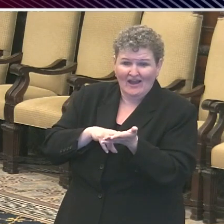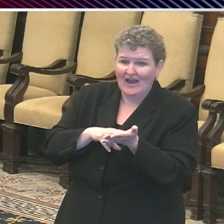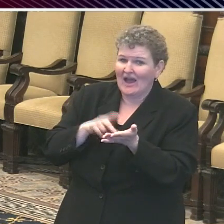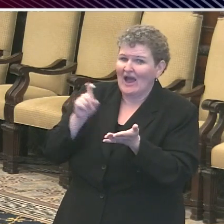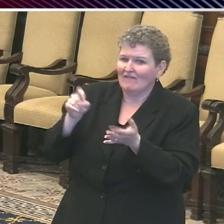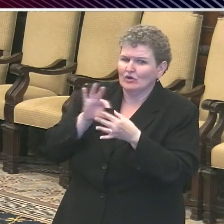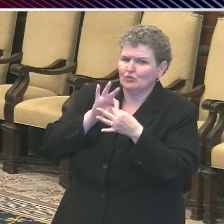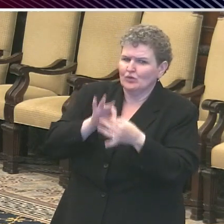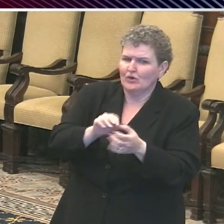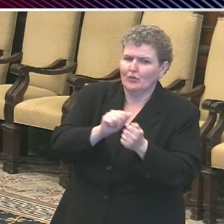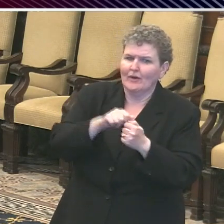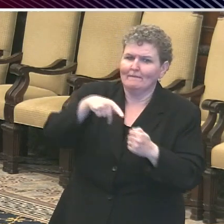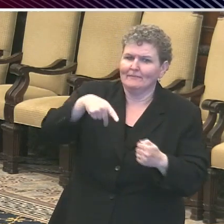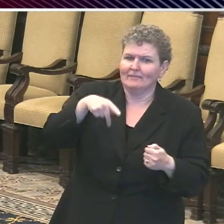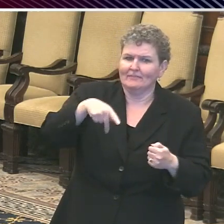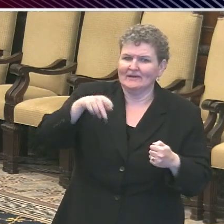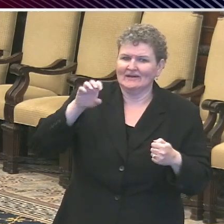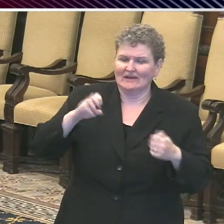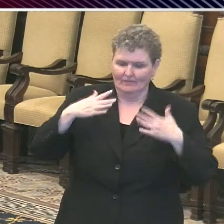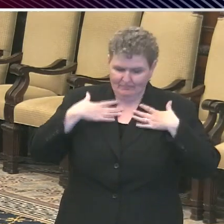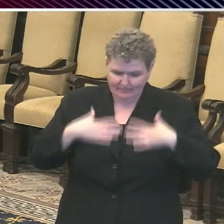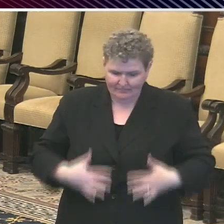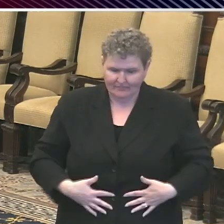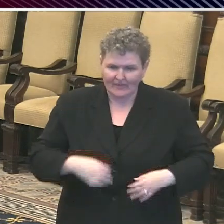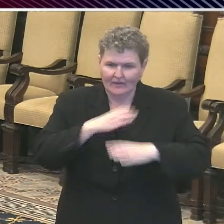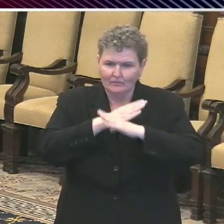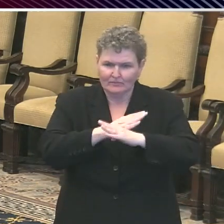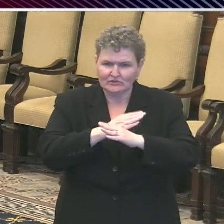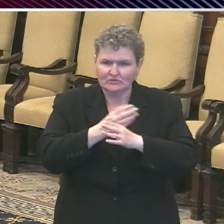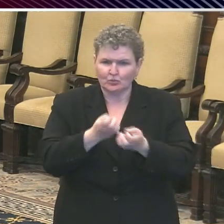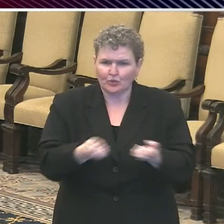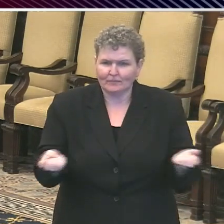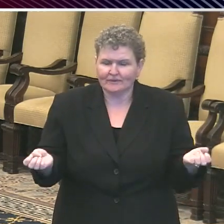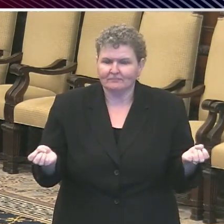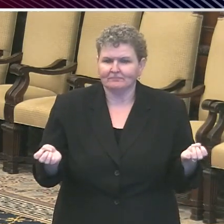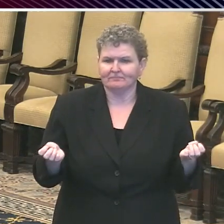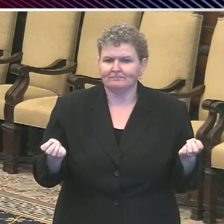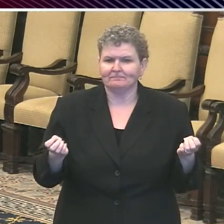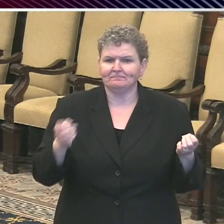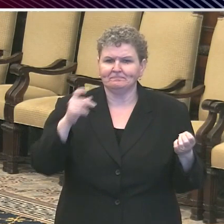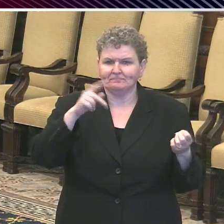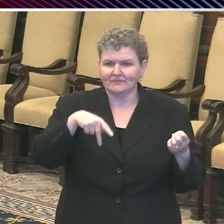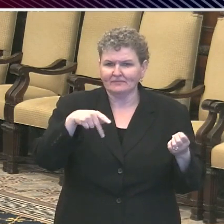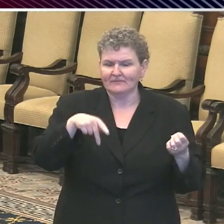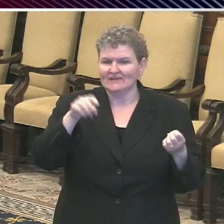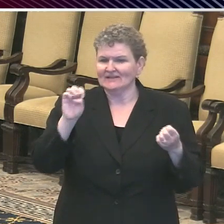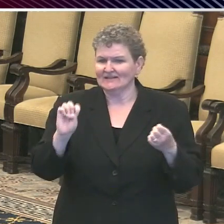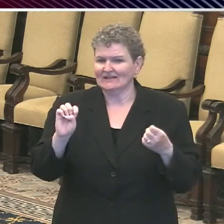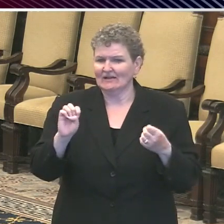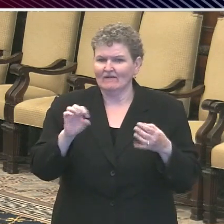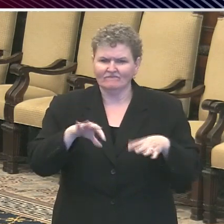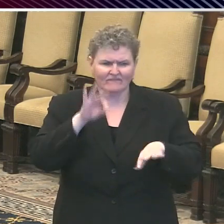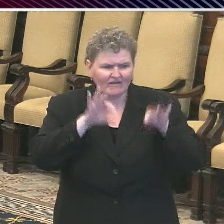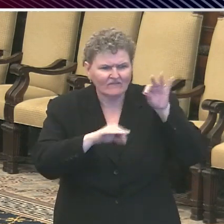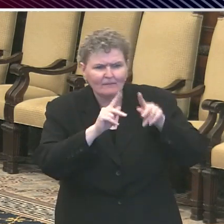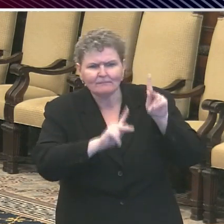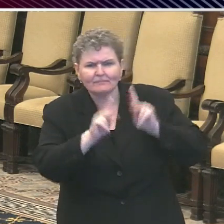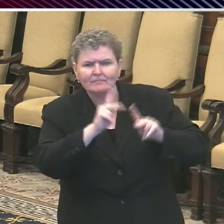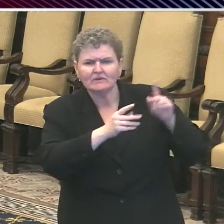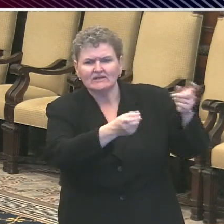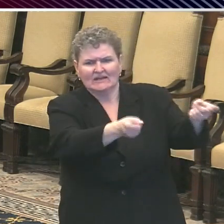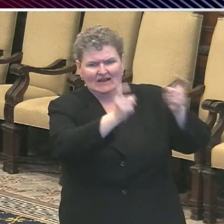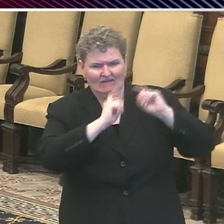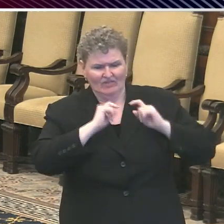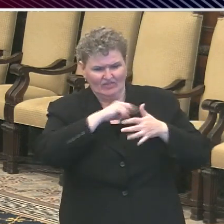PPE. And frankly, we entered into contracts on personal protective equipment when we found somebody with personal protective equipment